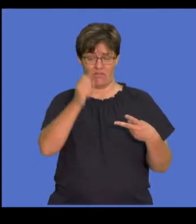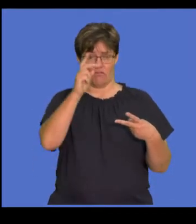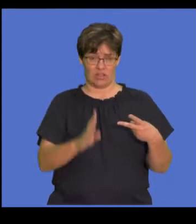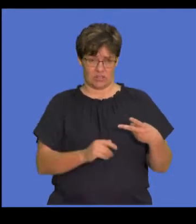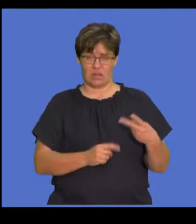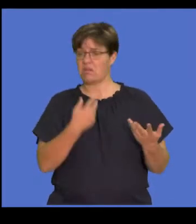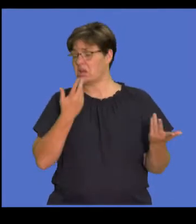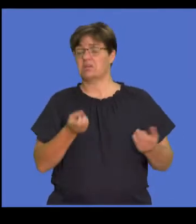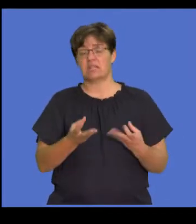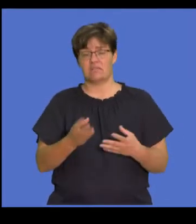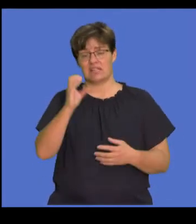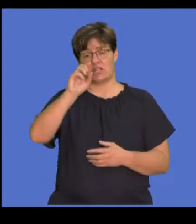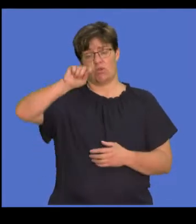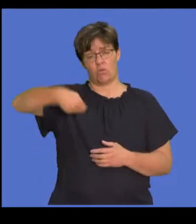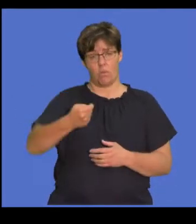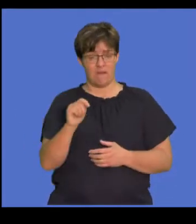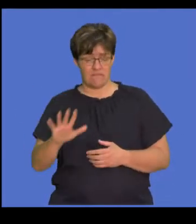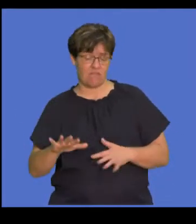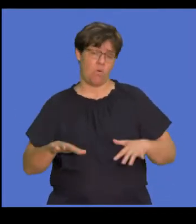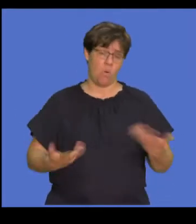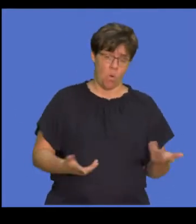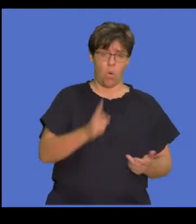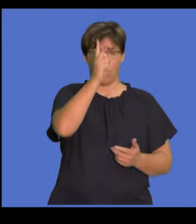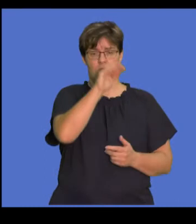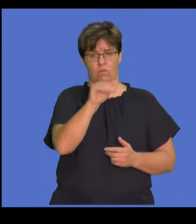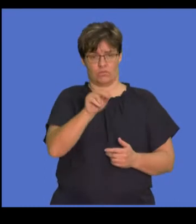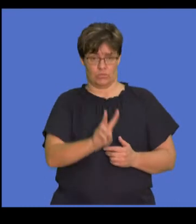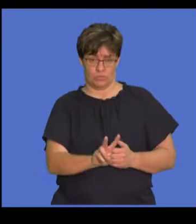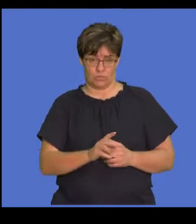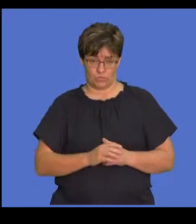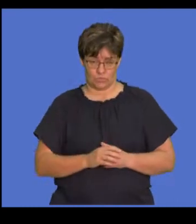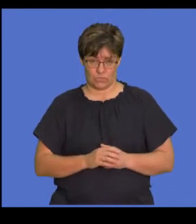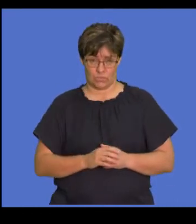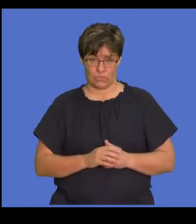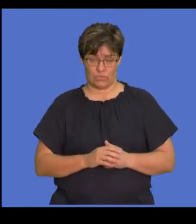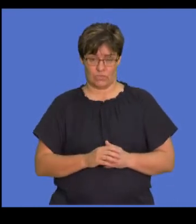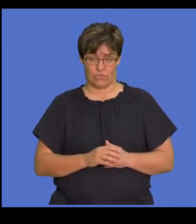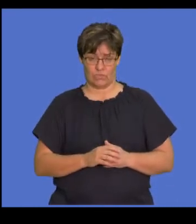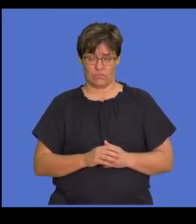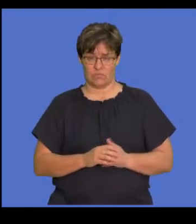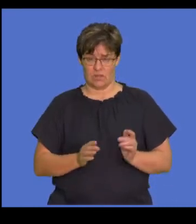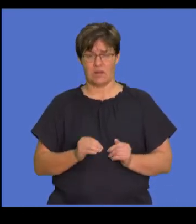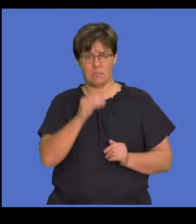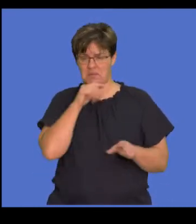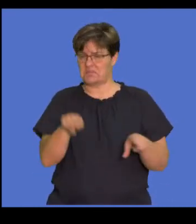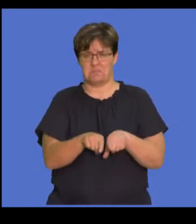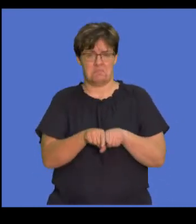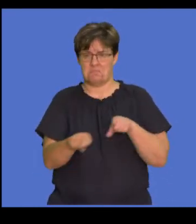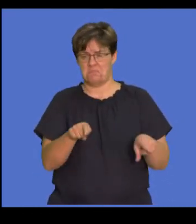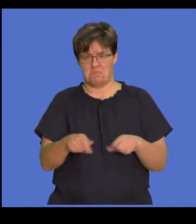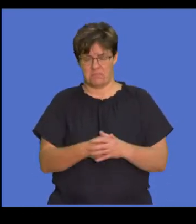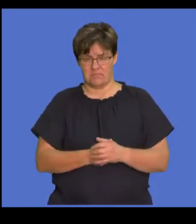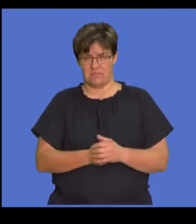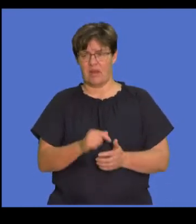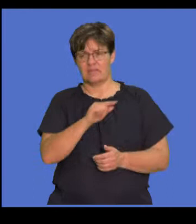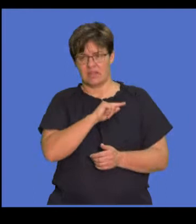that. So I can give it to you as either 0.5 or as 1/2. It means one and the